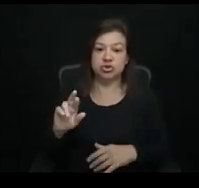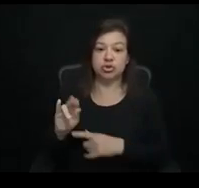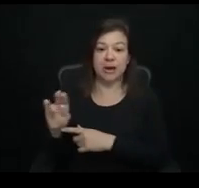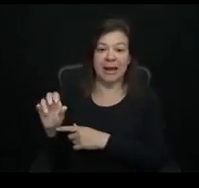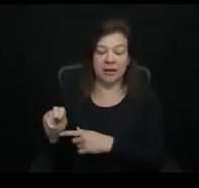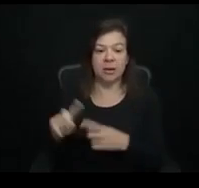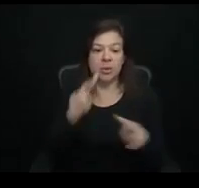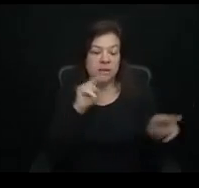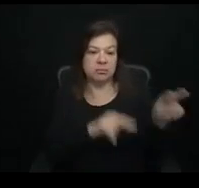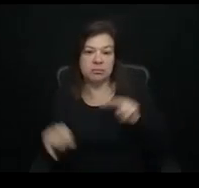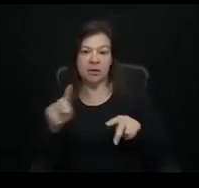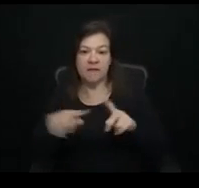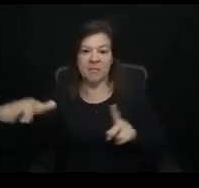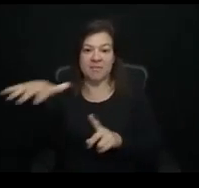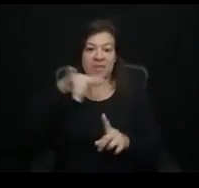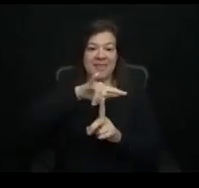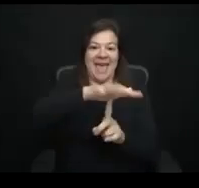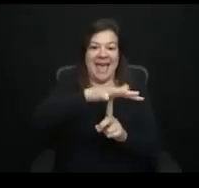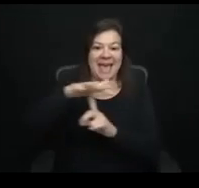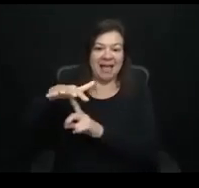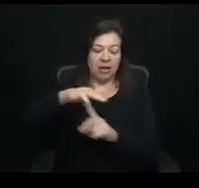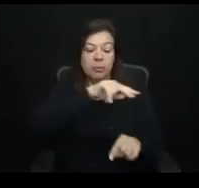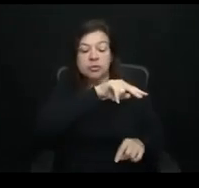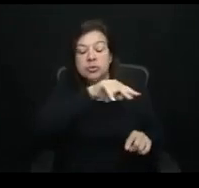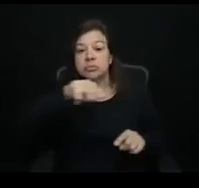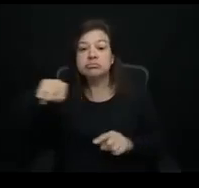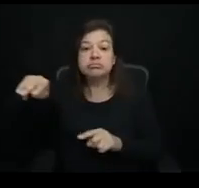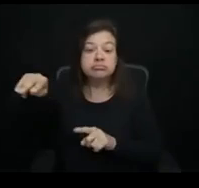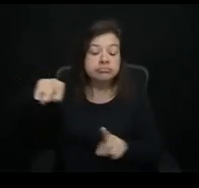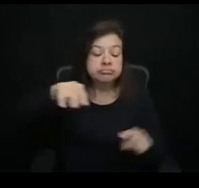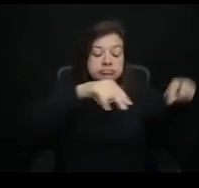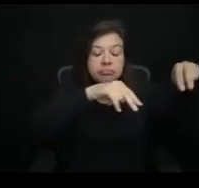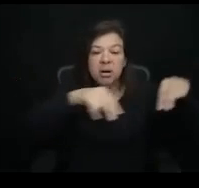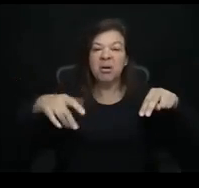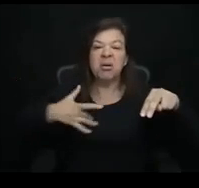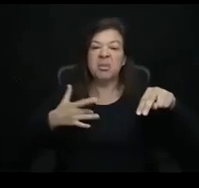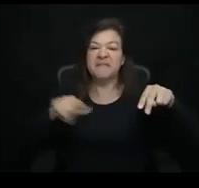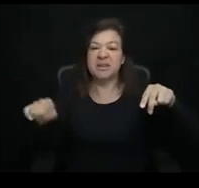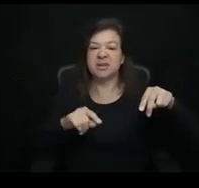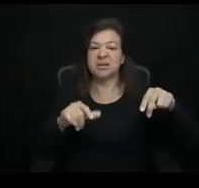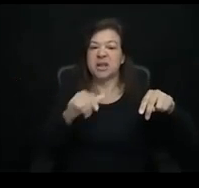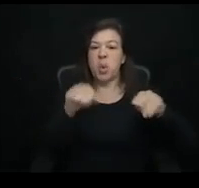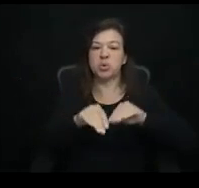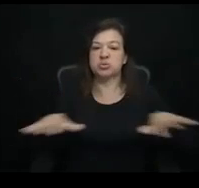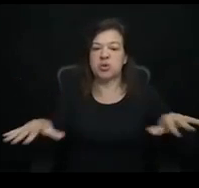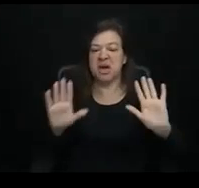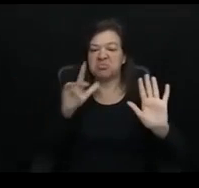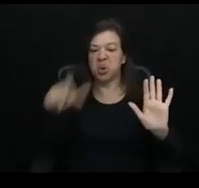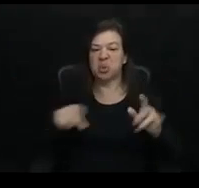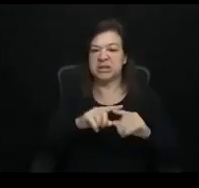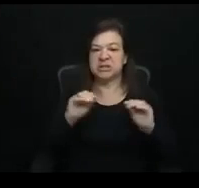it, but we don't feel like it has enough potential to continue to show that perimeter green. You can see over here at the Bear